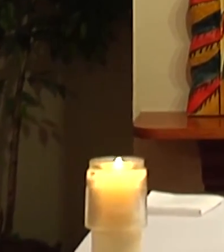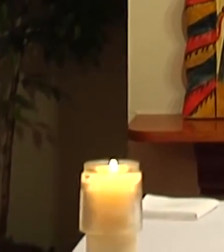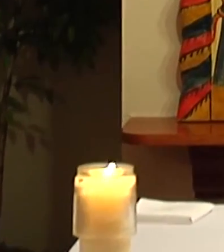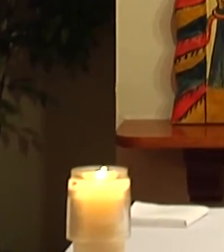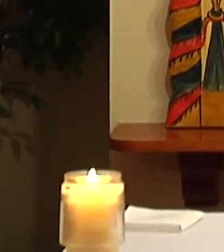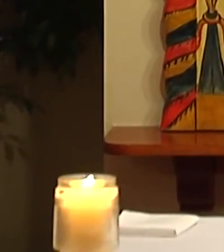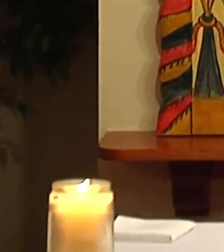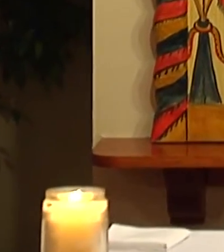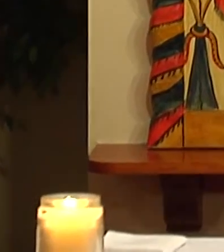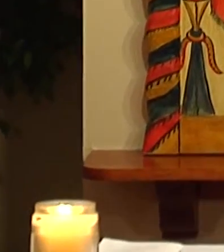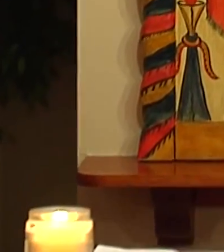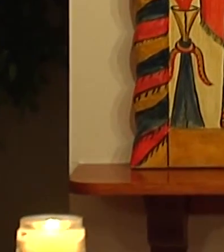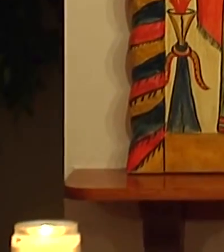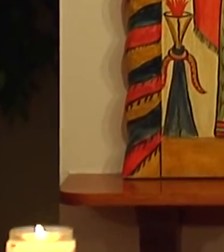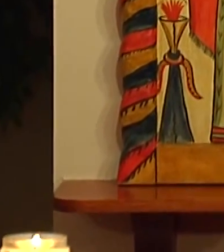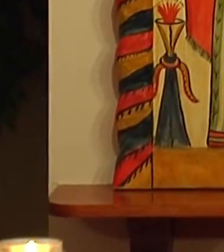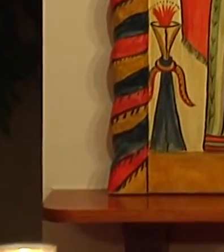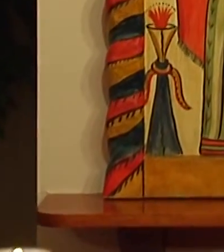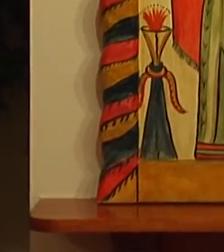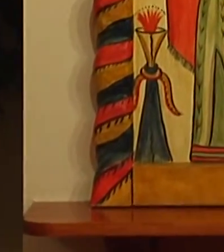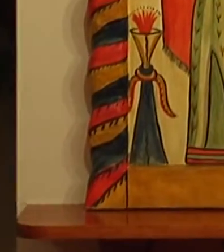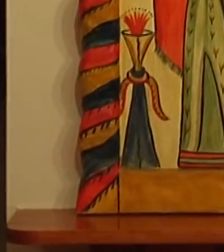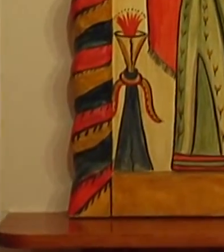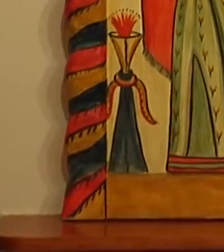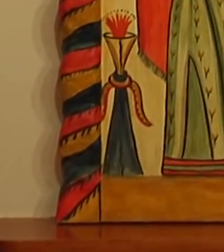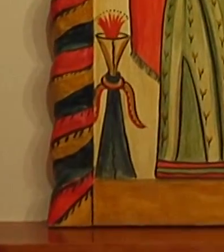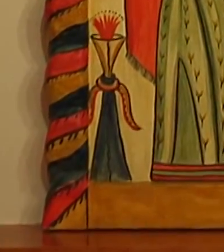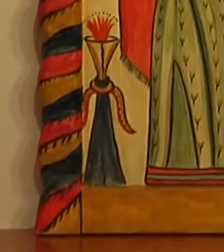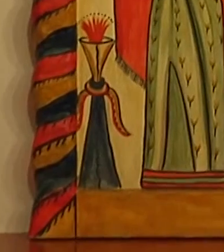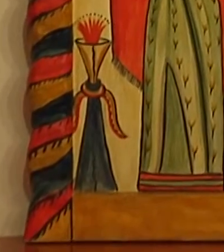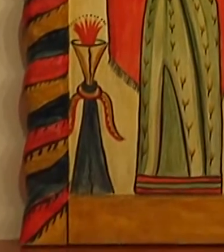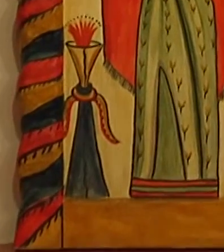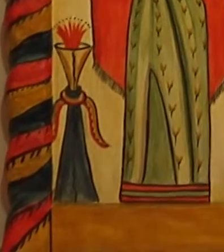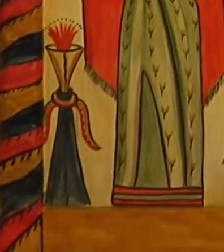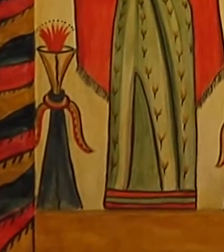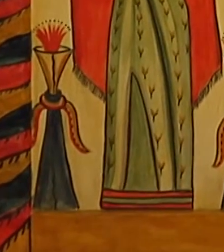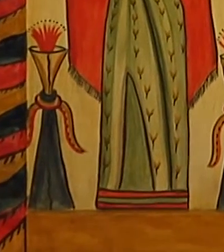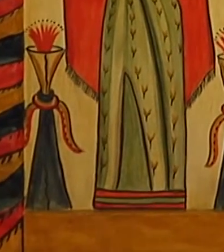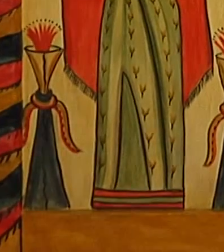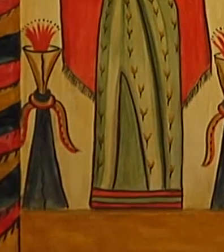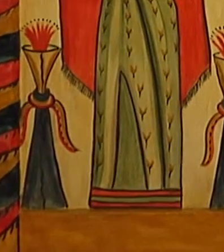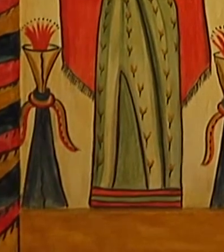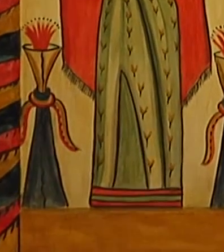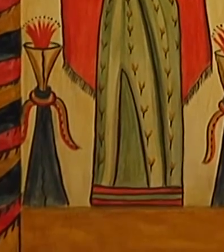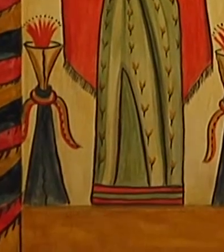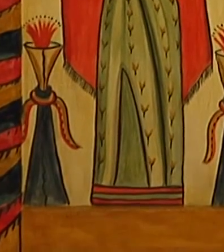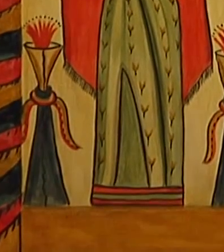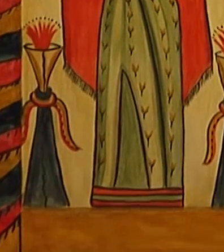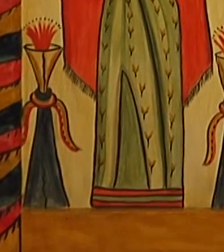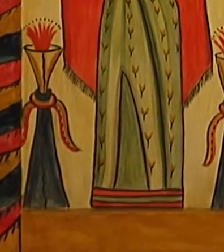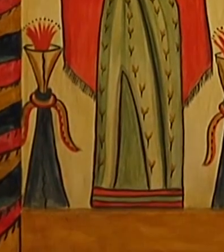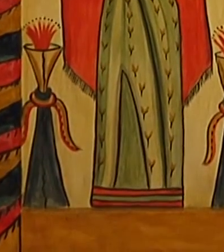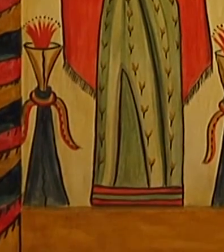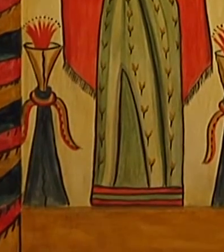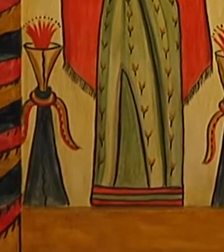and blood we have communion, who lives and reigns forever and ever.